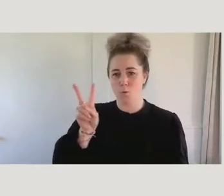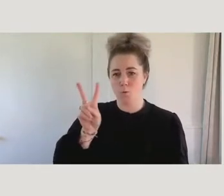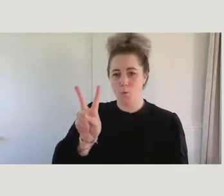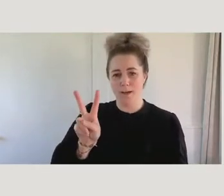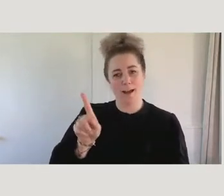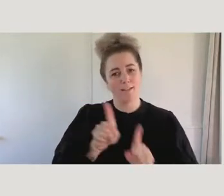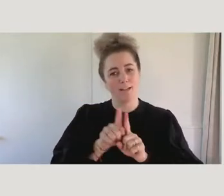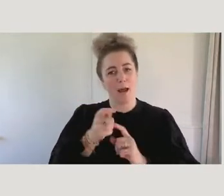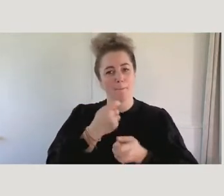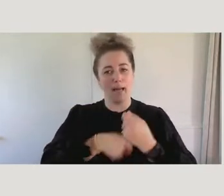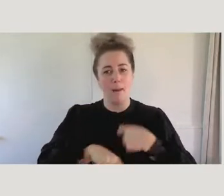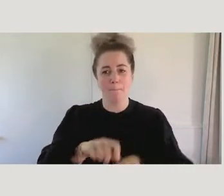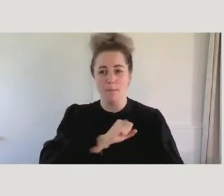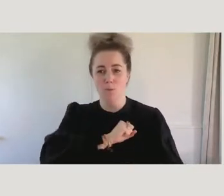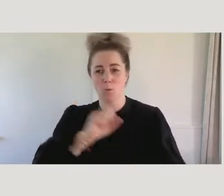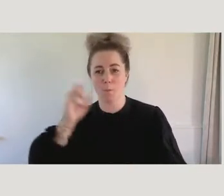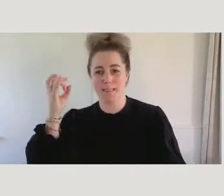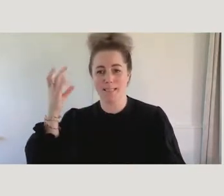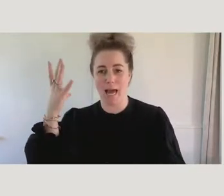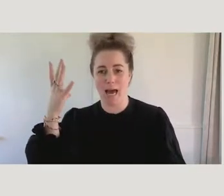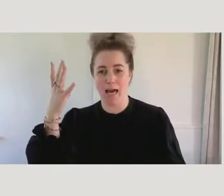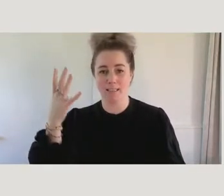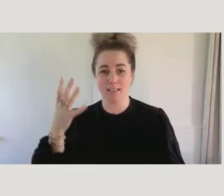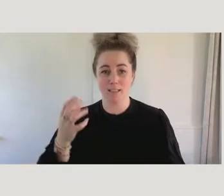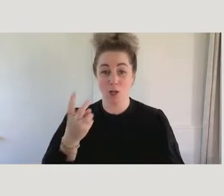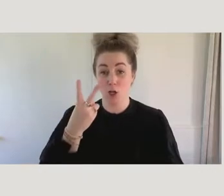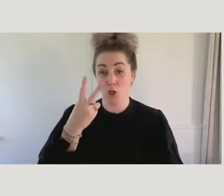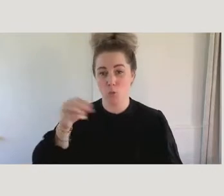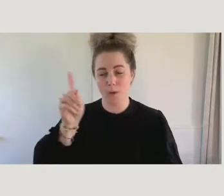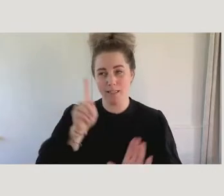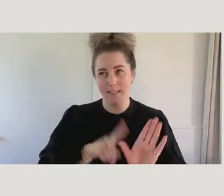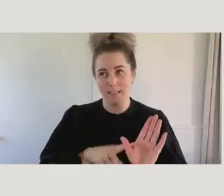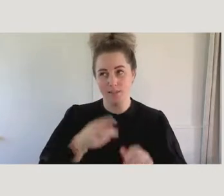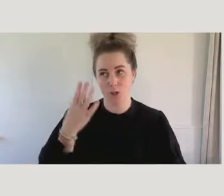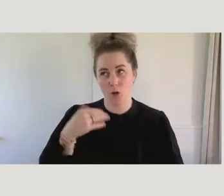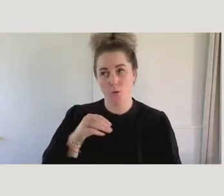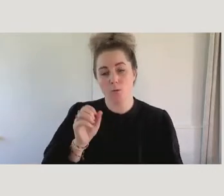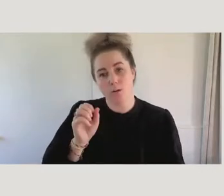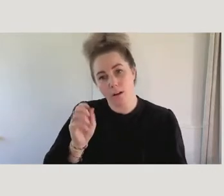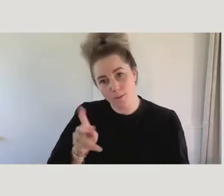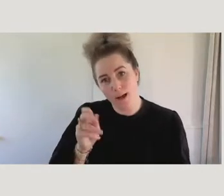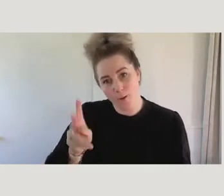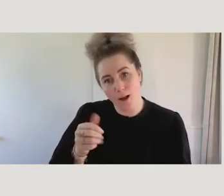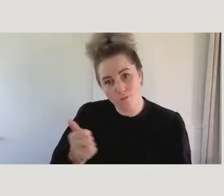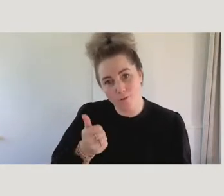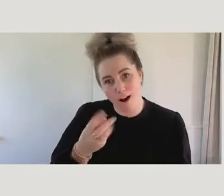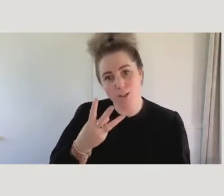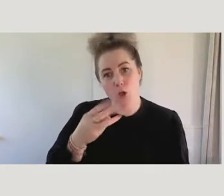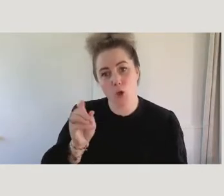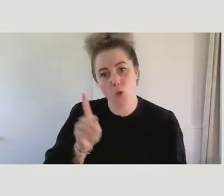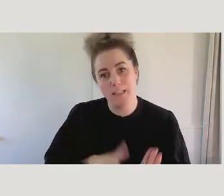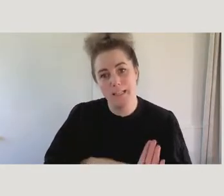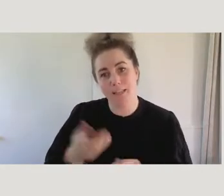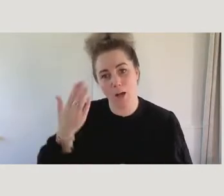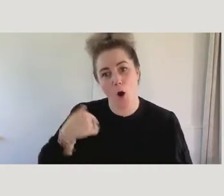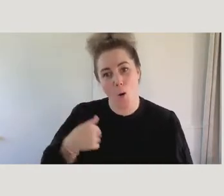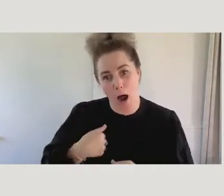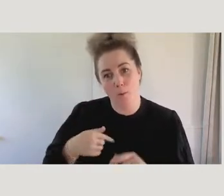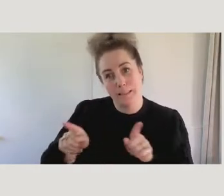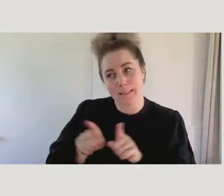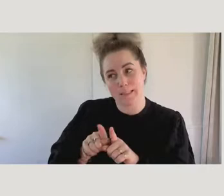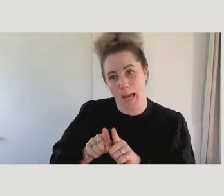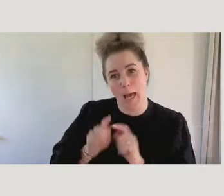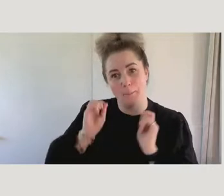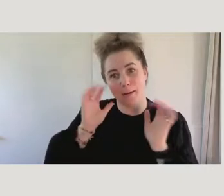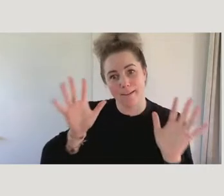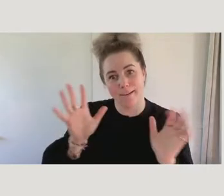Superstars you know 20 years ago I used to be like okay 30 years ago 30 years ago I was a bit like that I